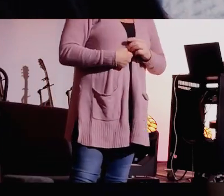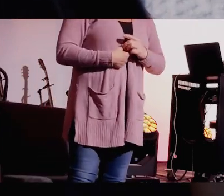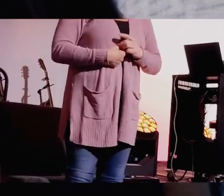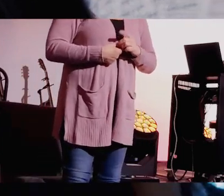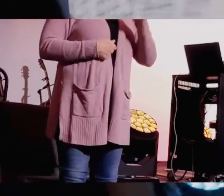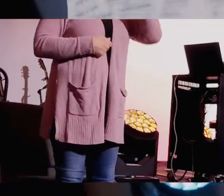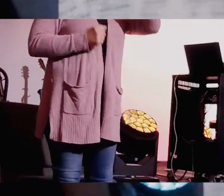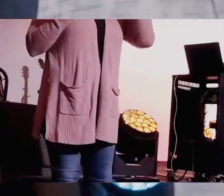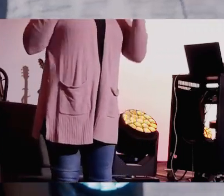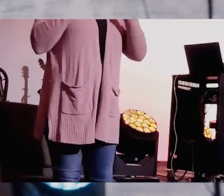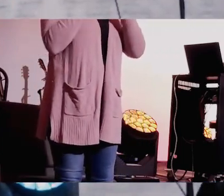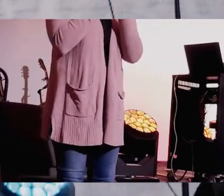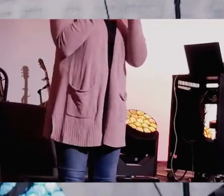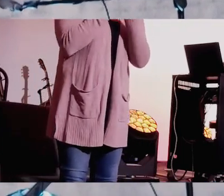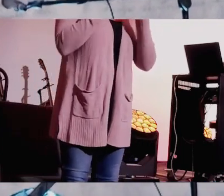because he wants to speak.